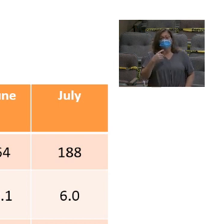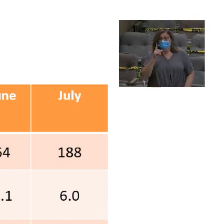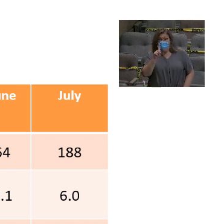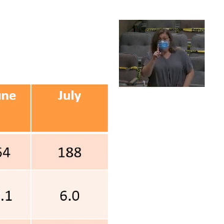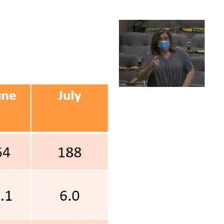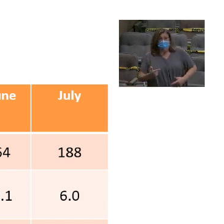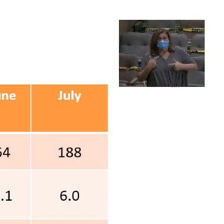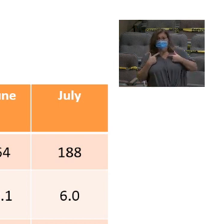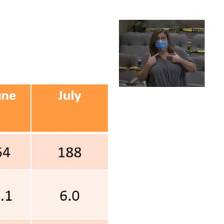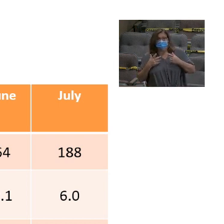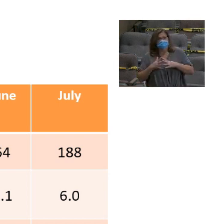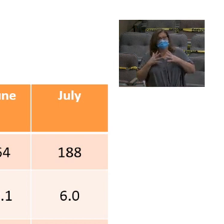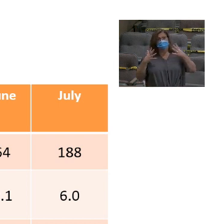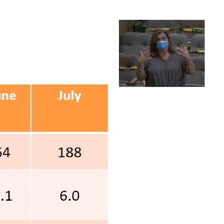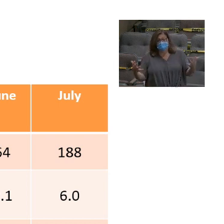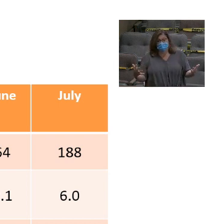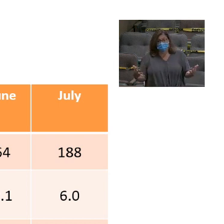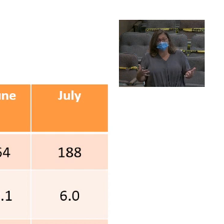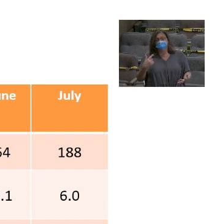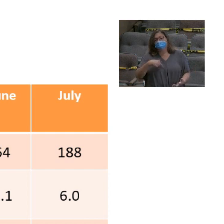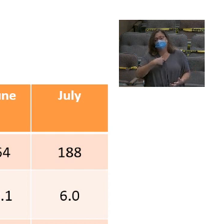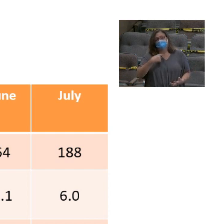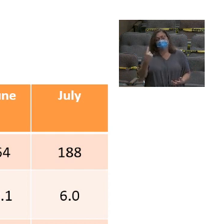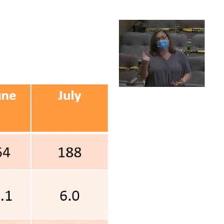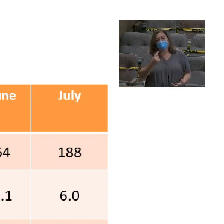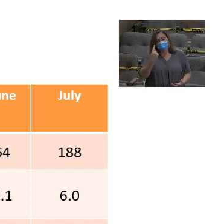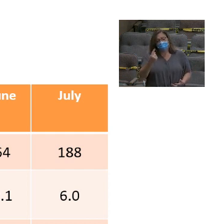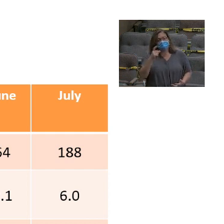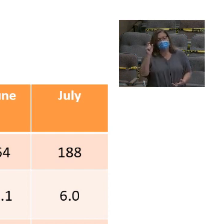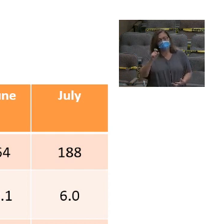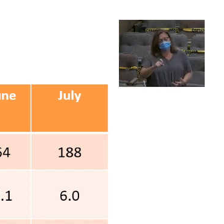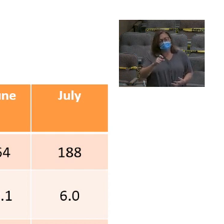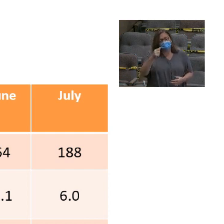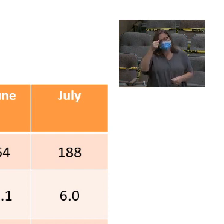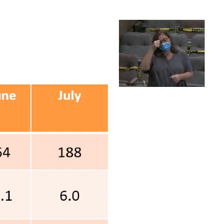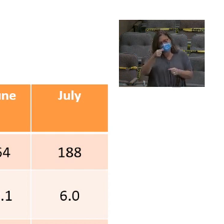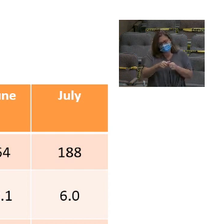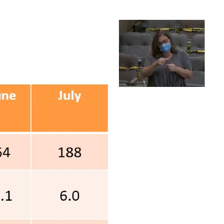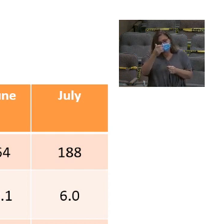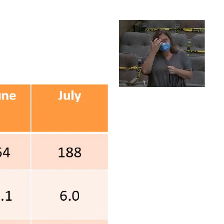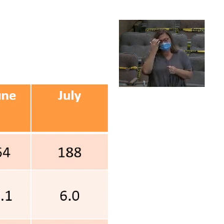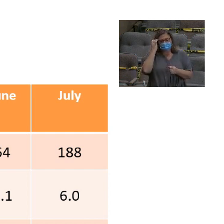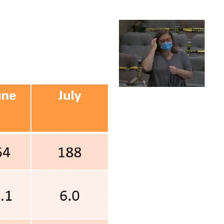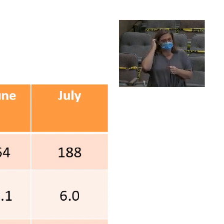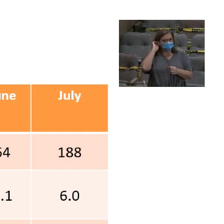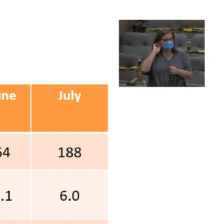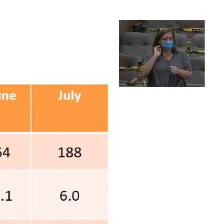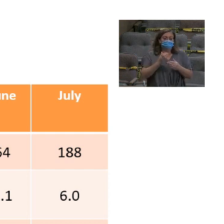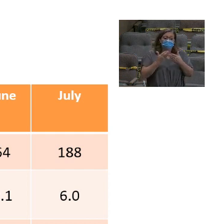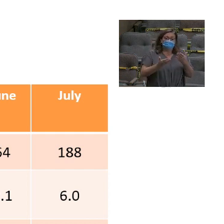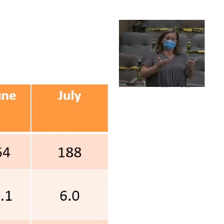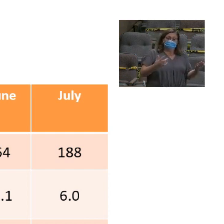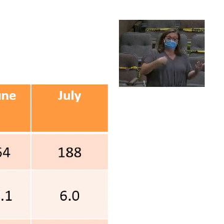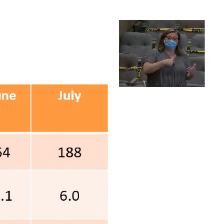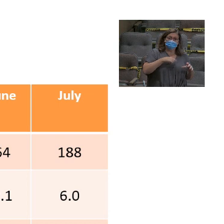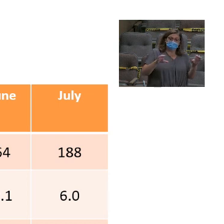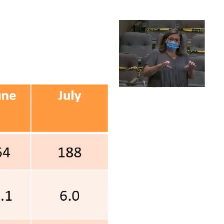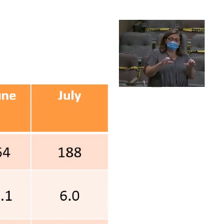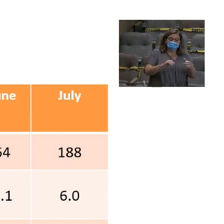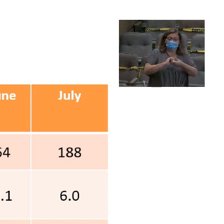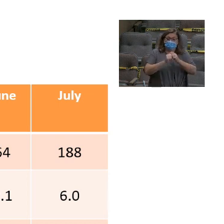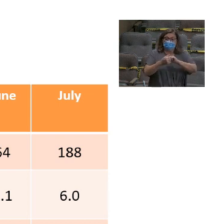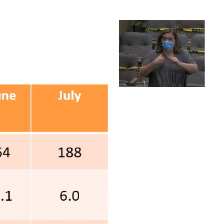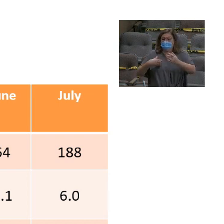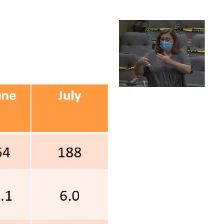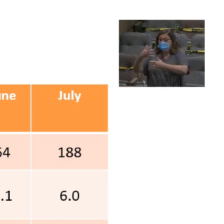many. And we always have to continue to be mindful that the things that we do, the way that we